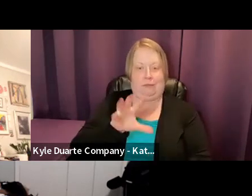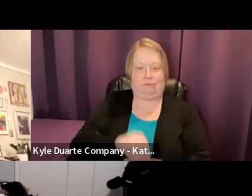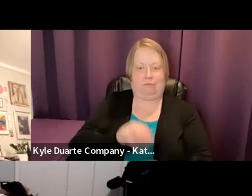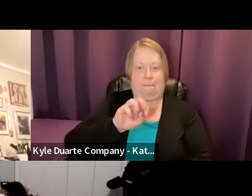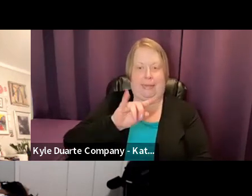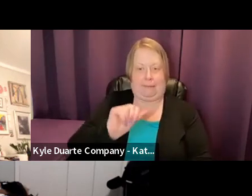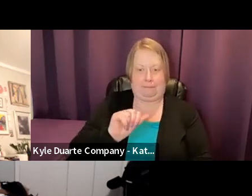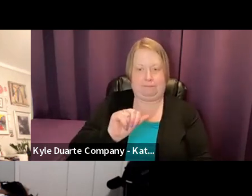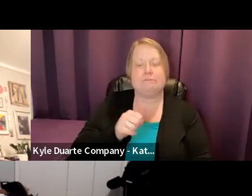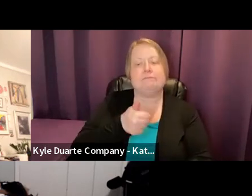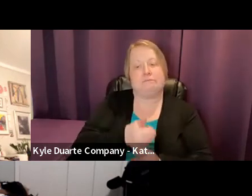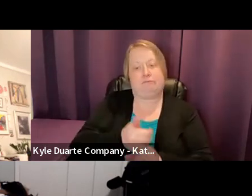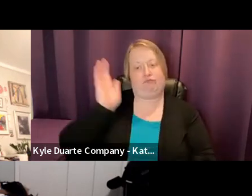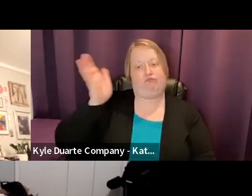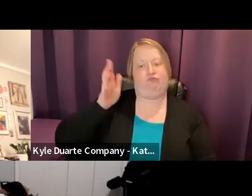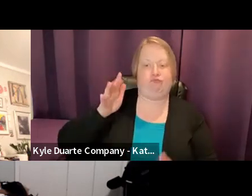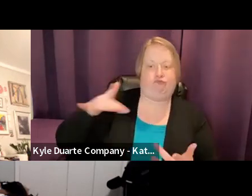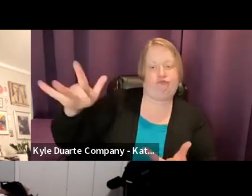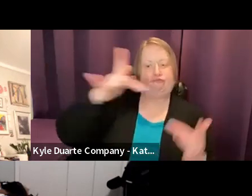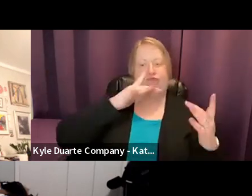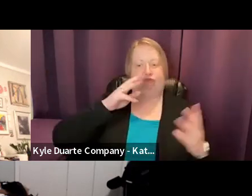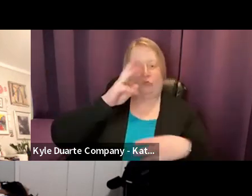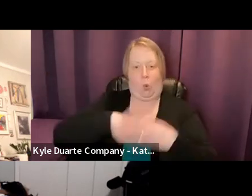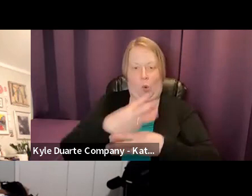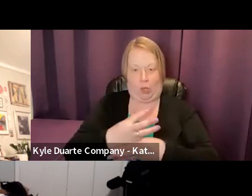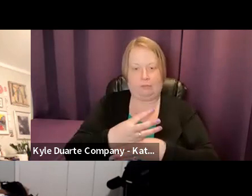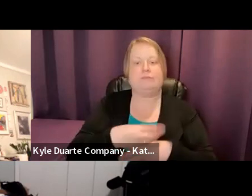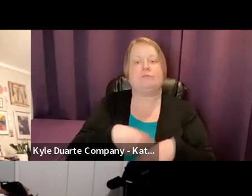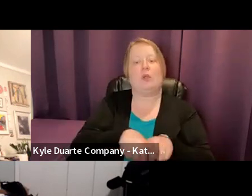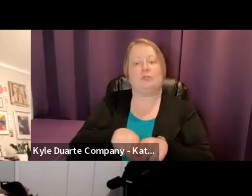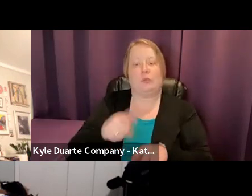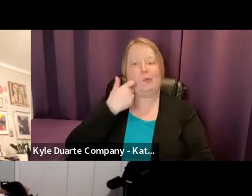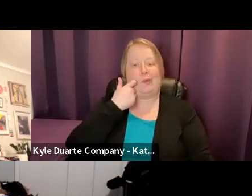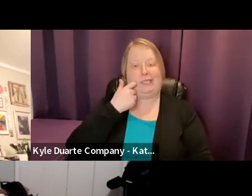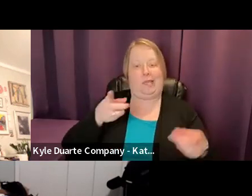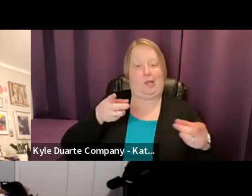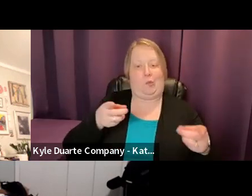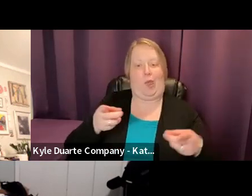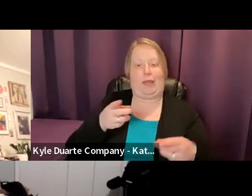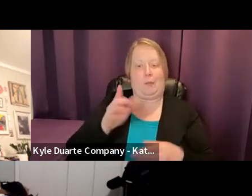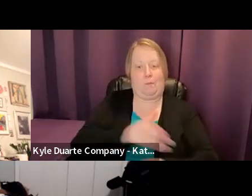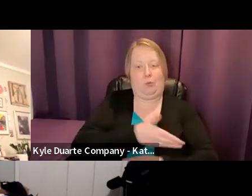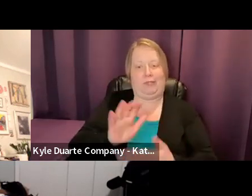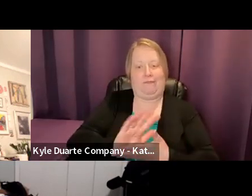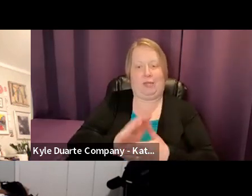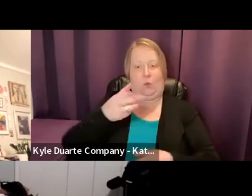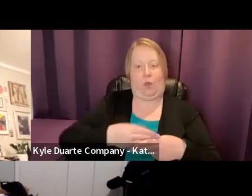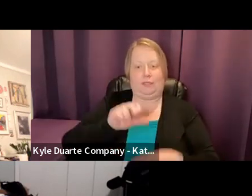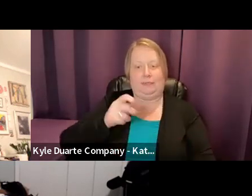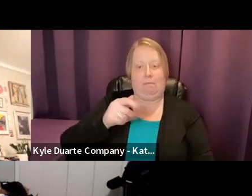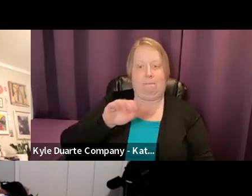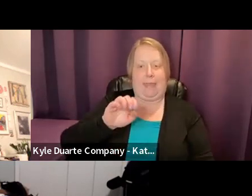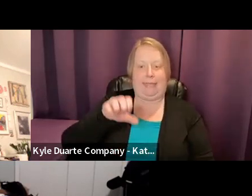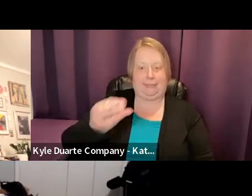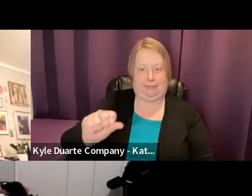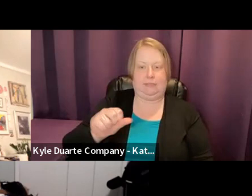He recently directed the music video Spaces from his home in Michigan and works in Hollywood, consulting